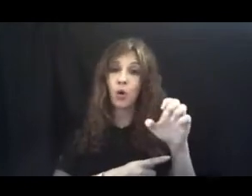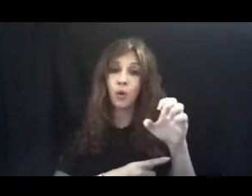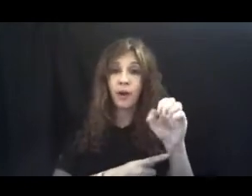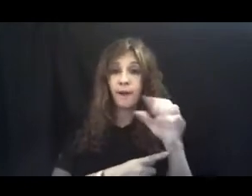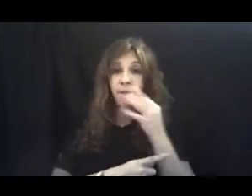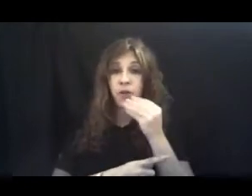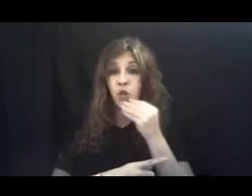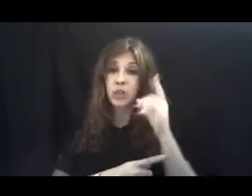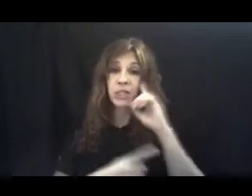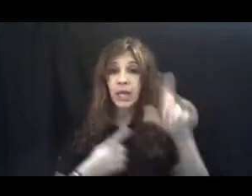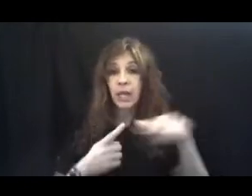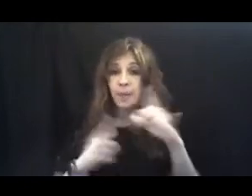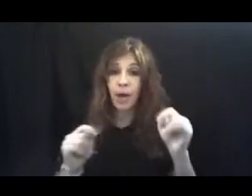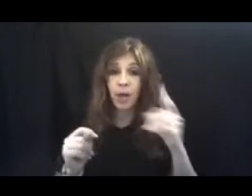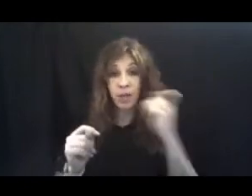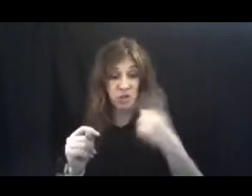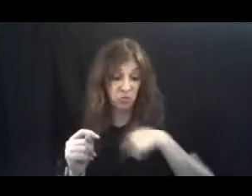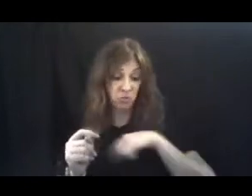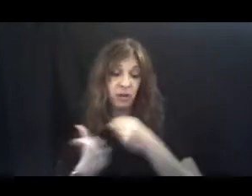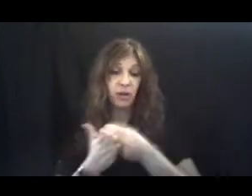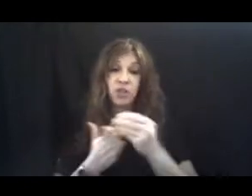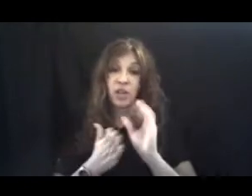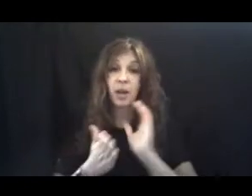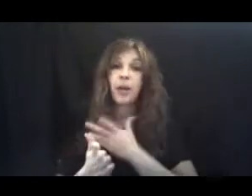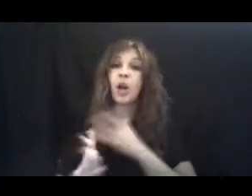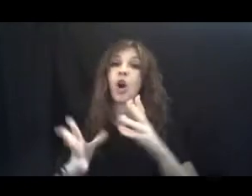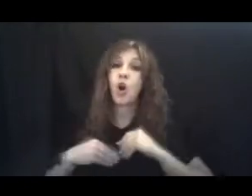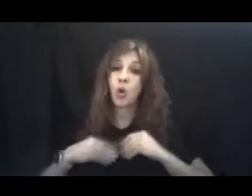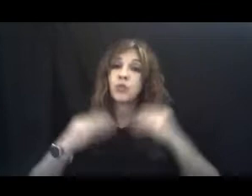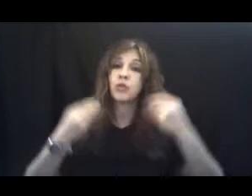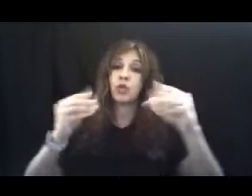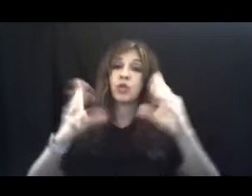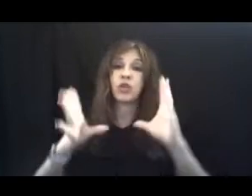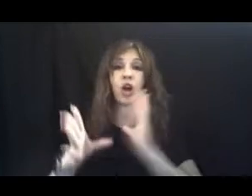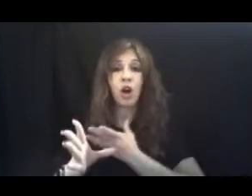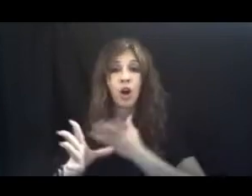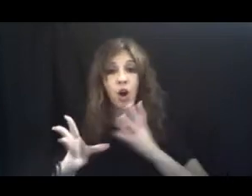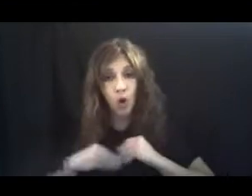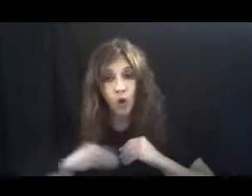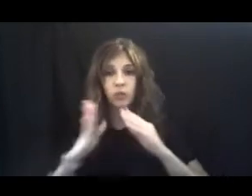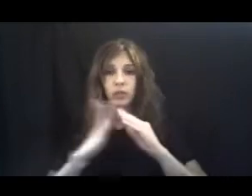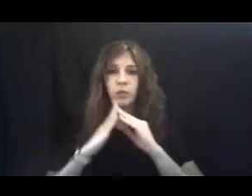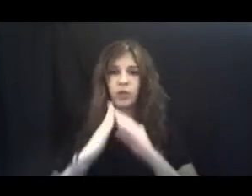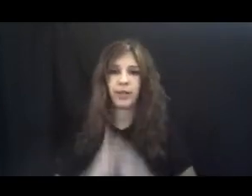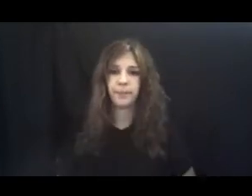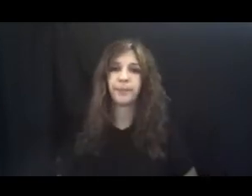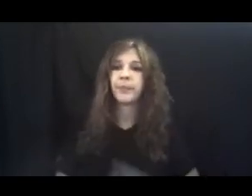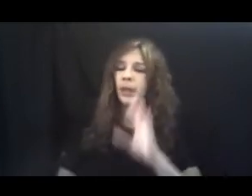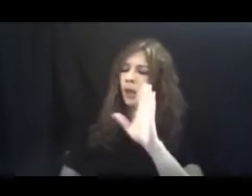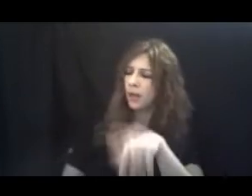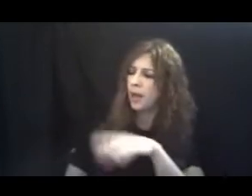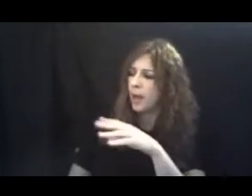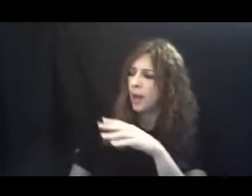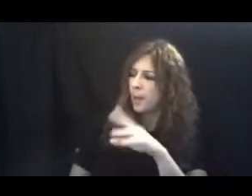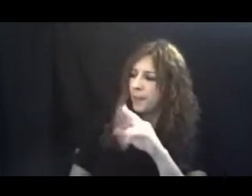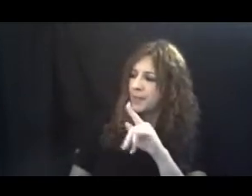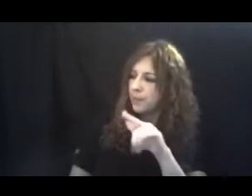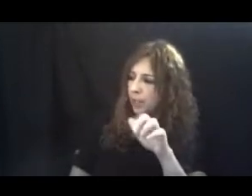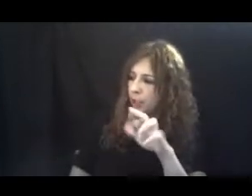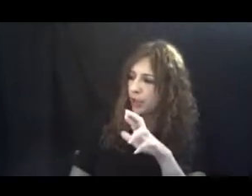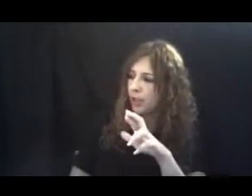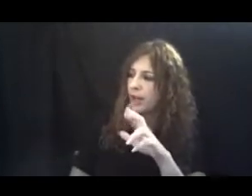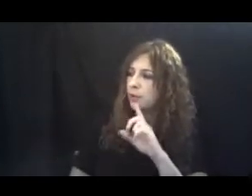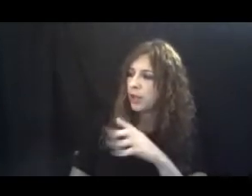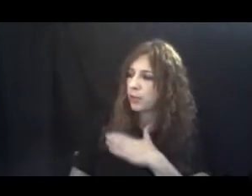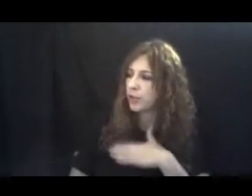our own stores within our own community. And Ms. Butler, one of the things that I appreciate everything you're sharing, because every